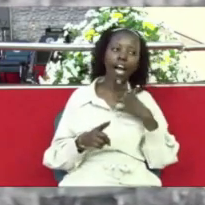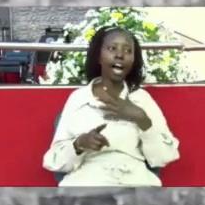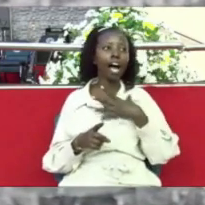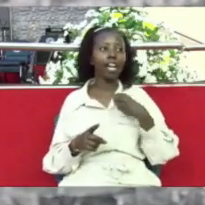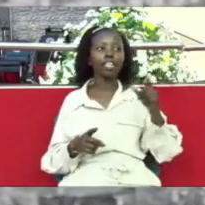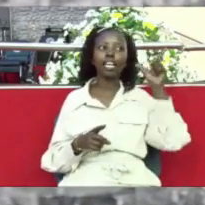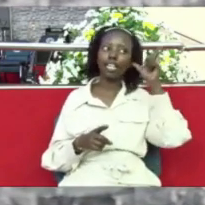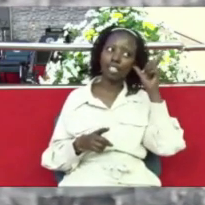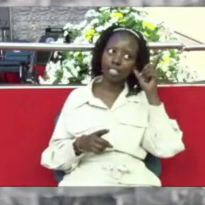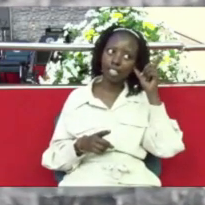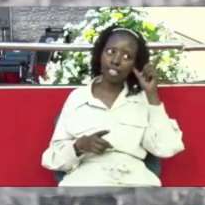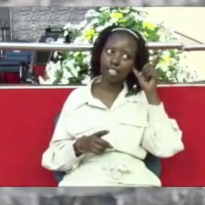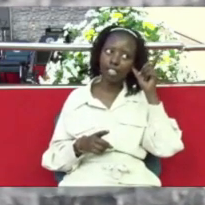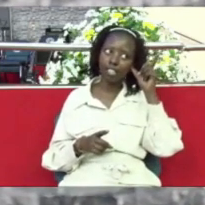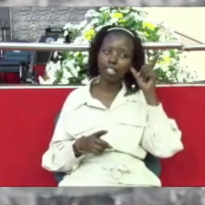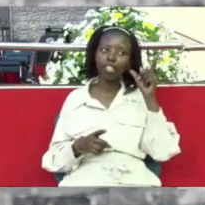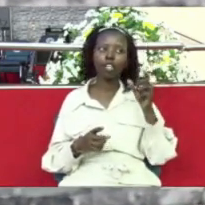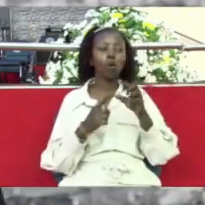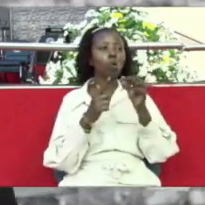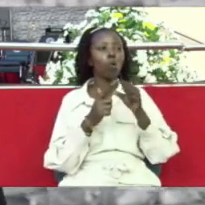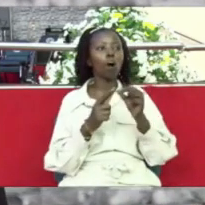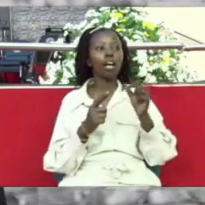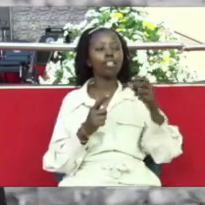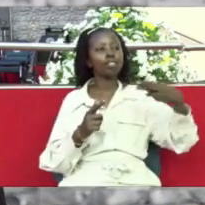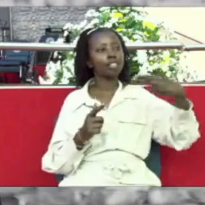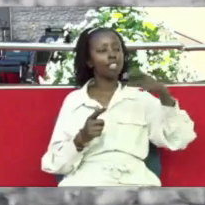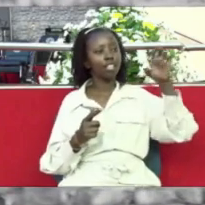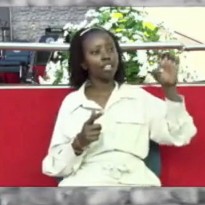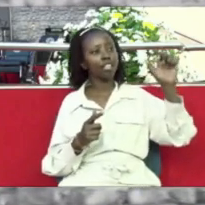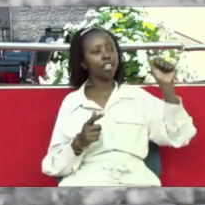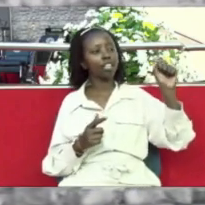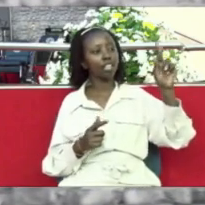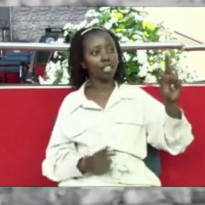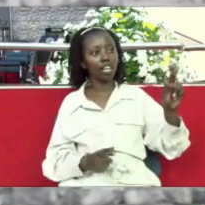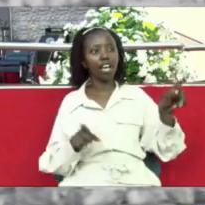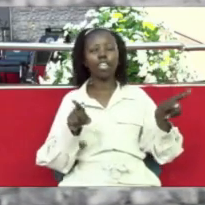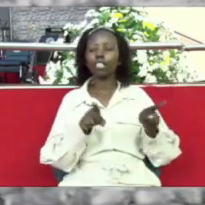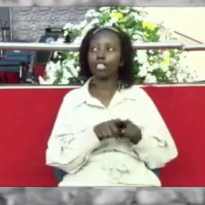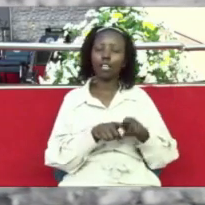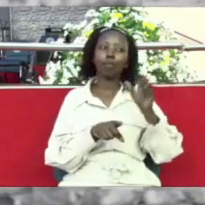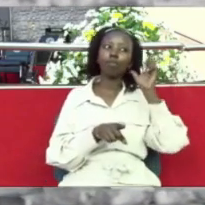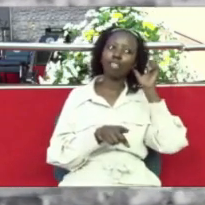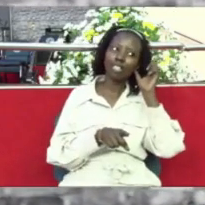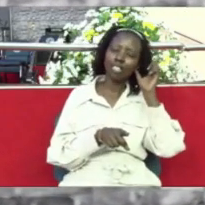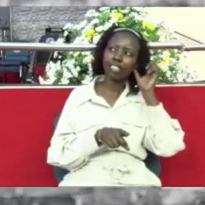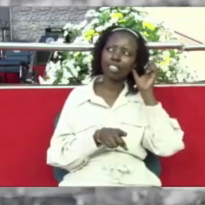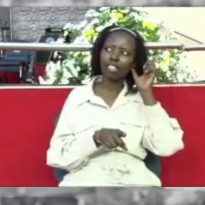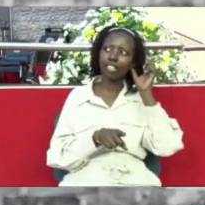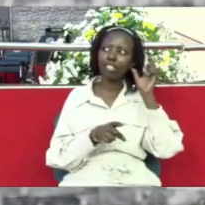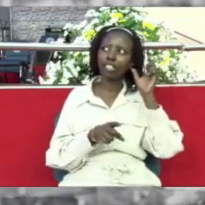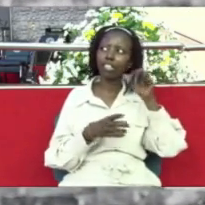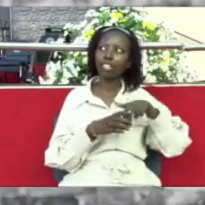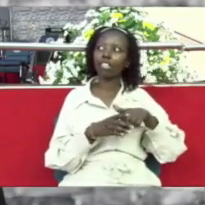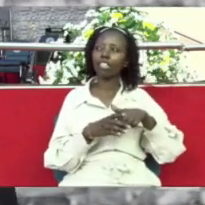kusikiliza. The word here in the Greek is listen. Neno kusikia katika Kigiriki ni kusikiliza. You know, you can